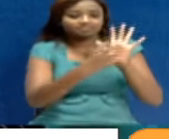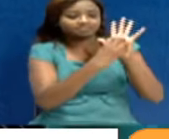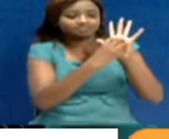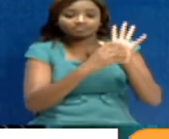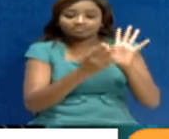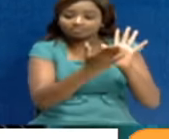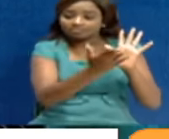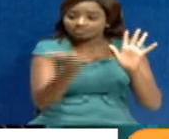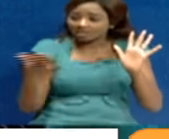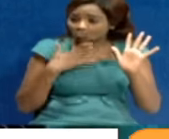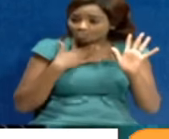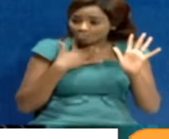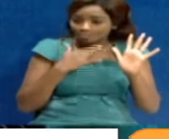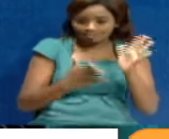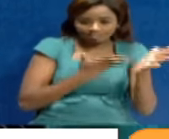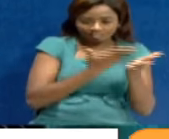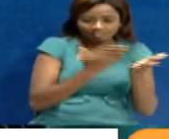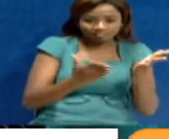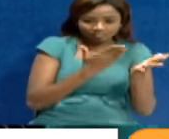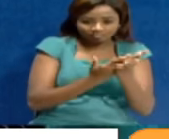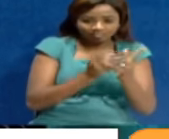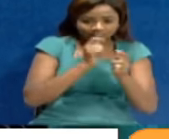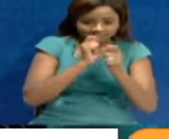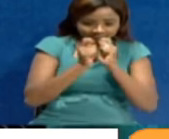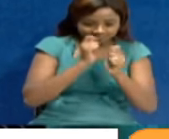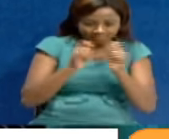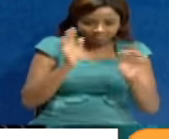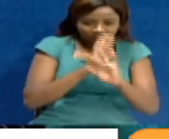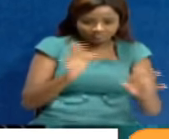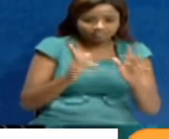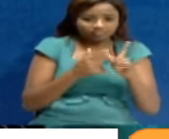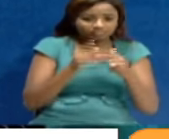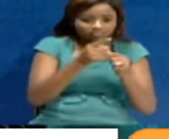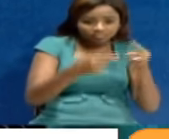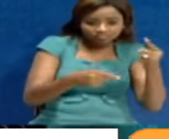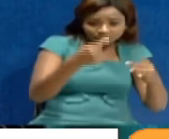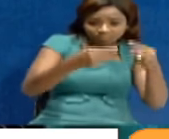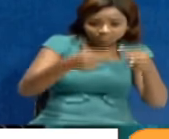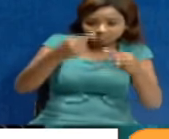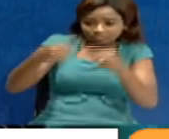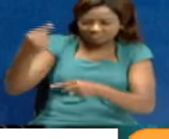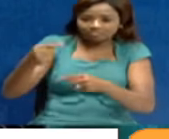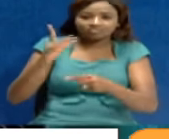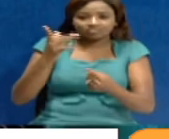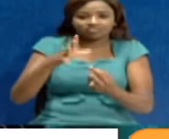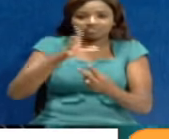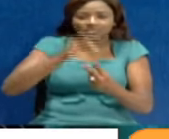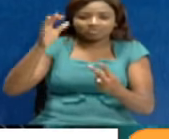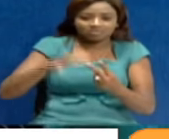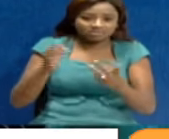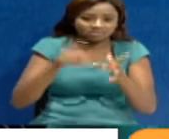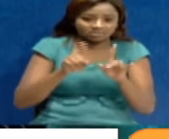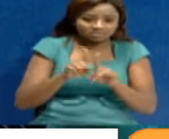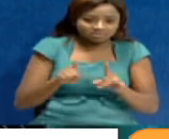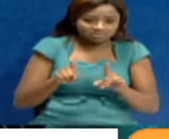apply, shortlisted, interviewed, and then persons who are qualified, nominated and recommended for